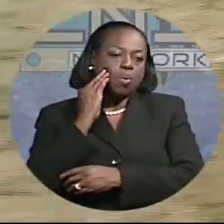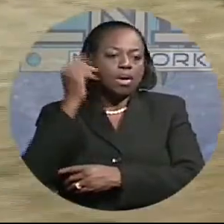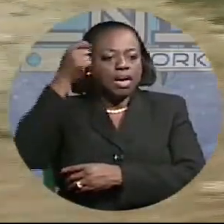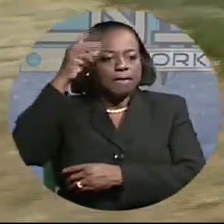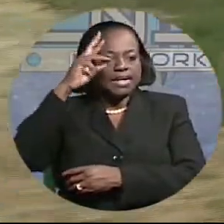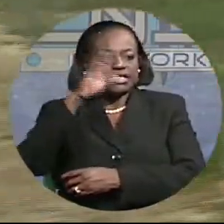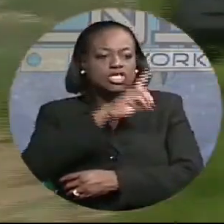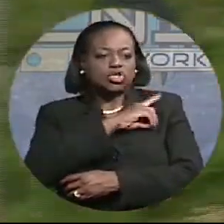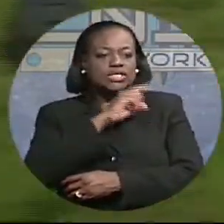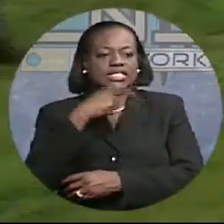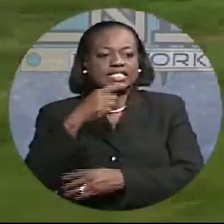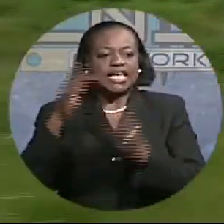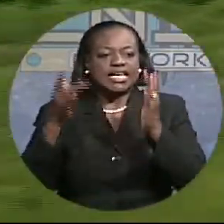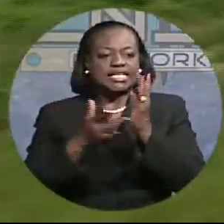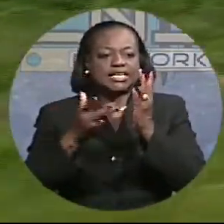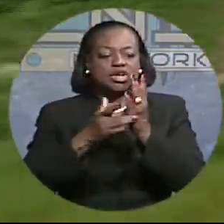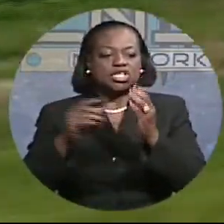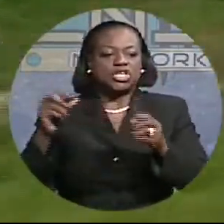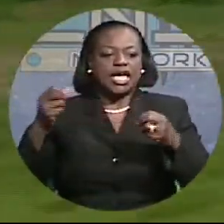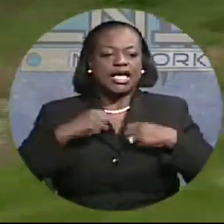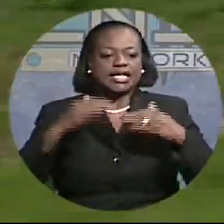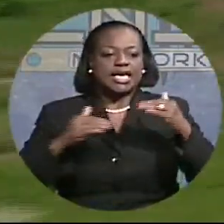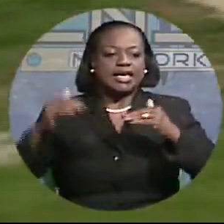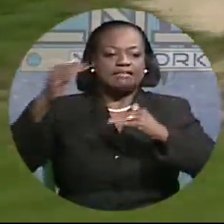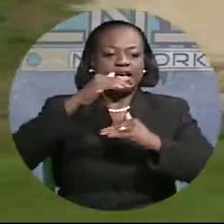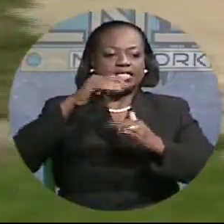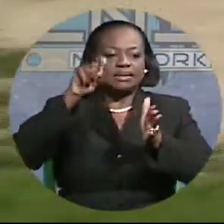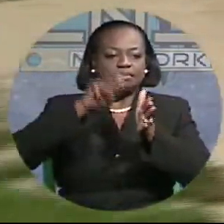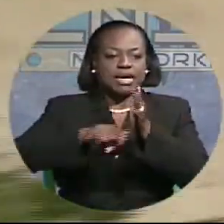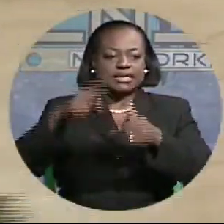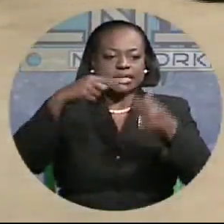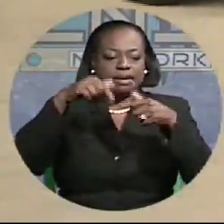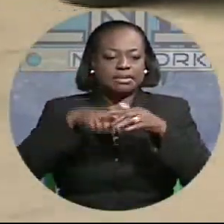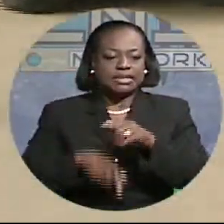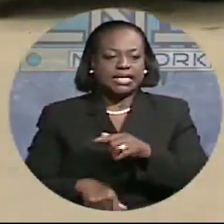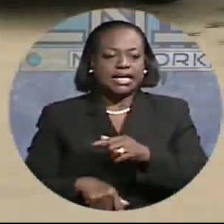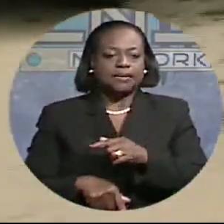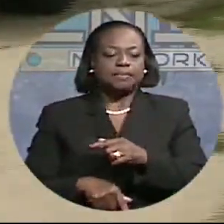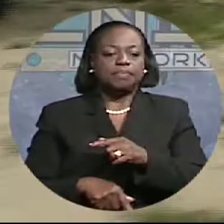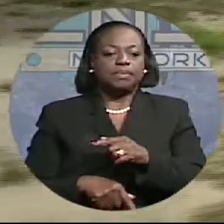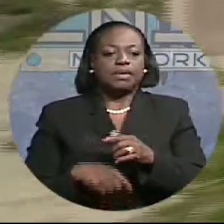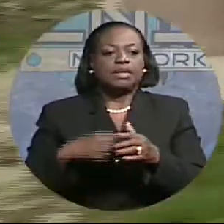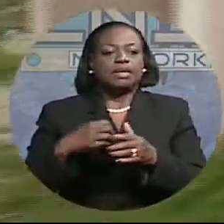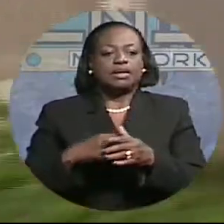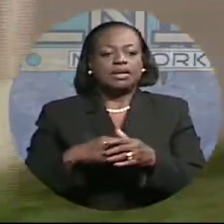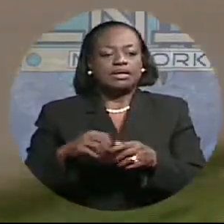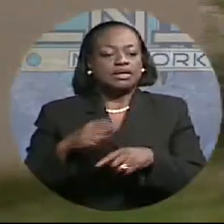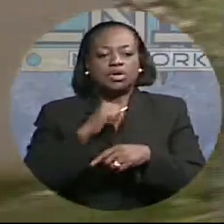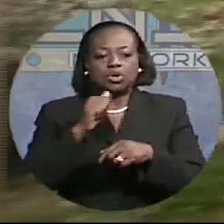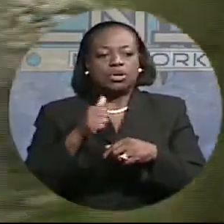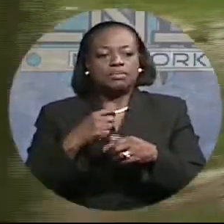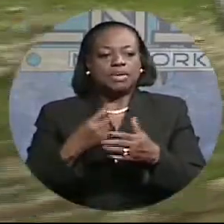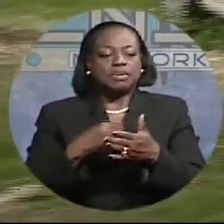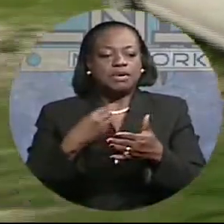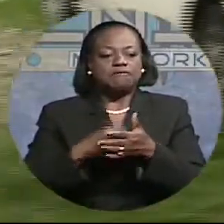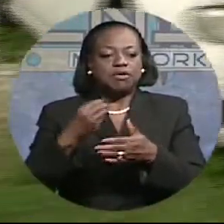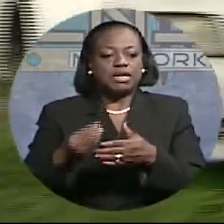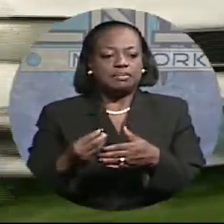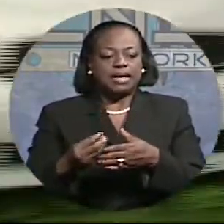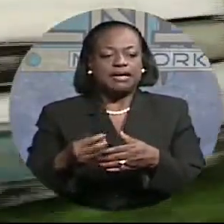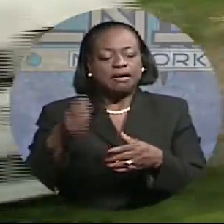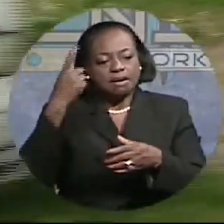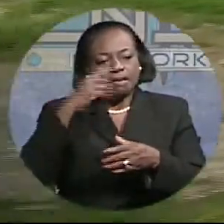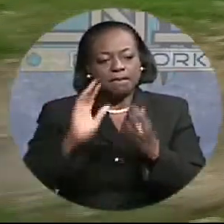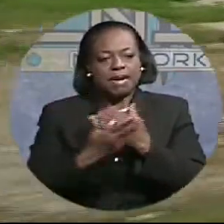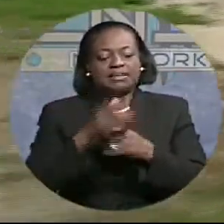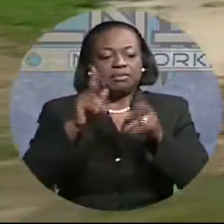has advanced and prices have come down, it's still a technology that can only be afforded by those who can do so. Dorsett said the desire